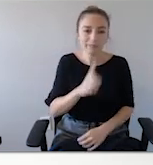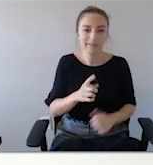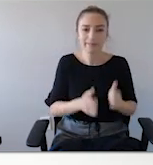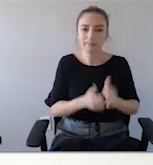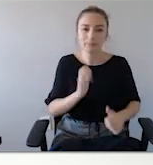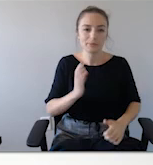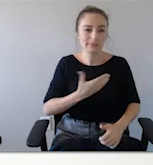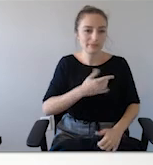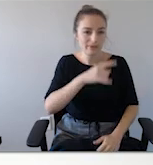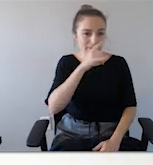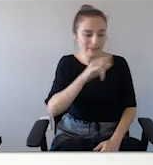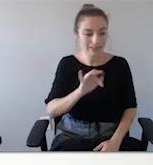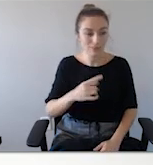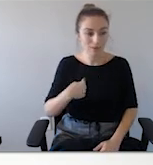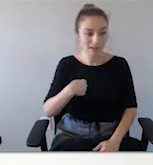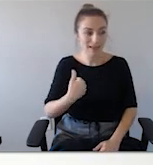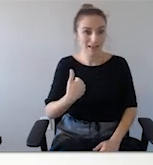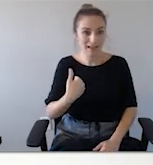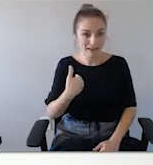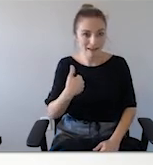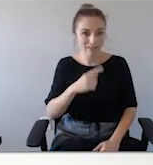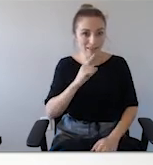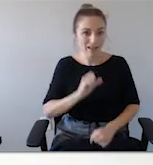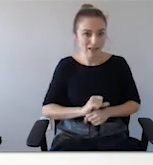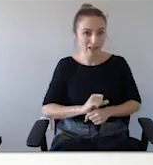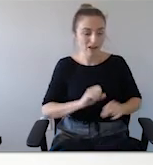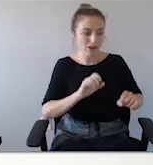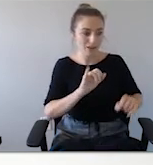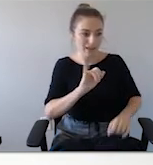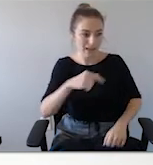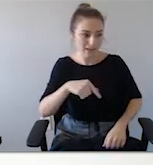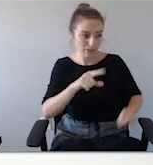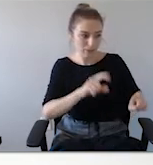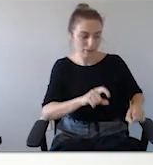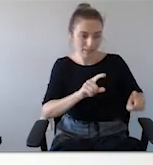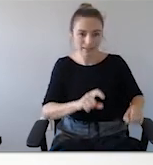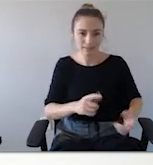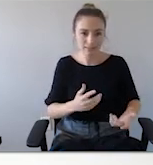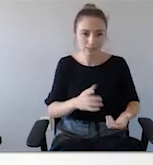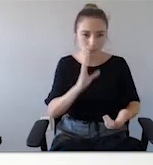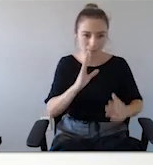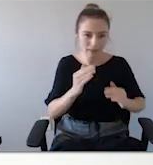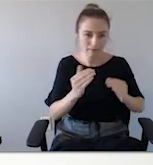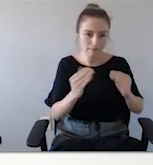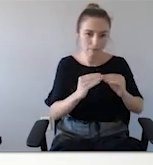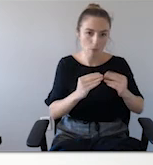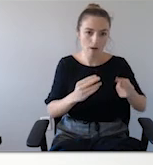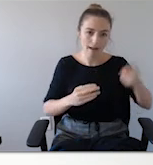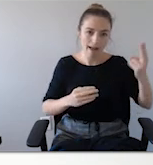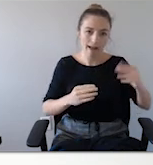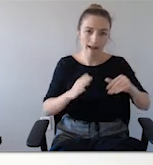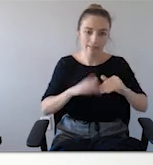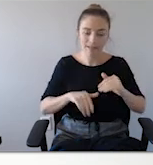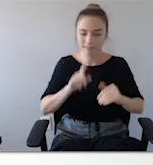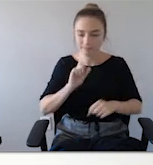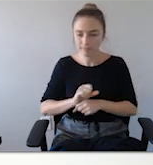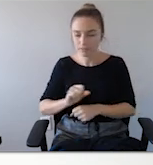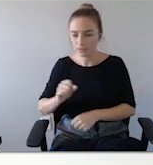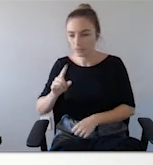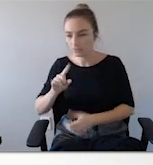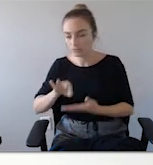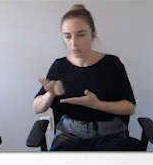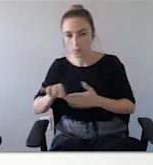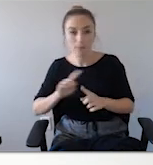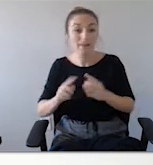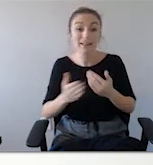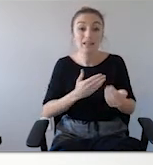But if your kid has a 70 or higher IQ, I'm going to tell you right now, they should not be, it's not that they shouldn't be